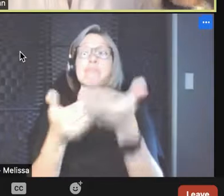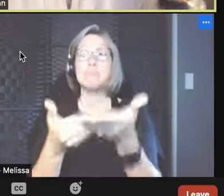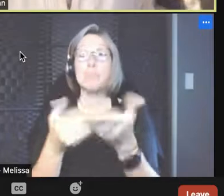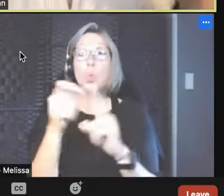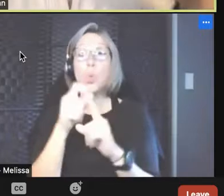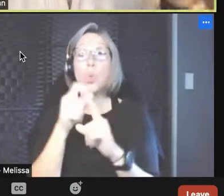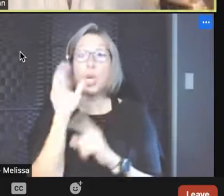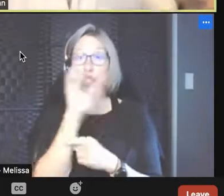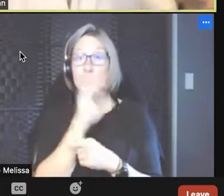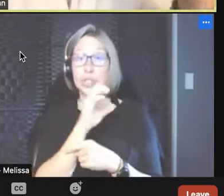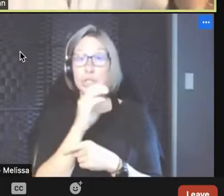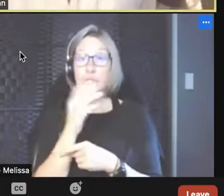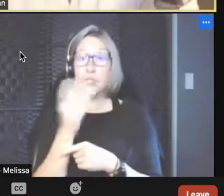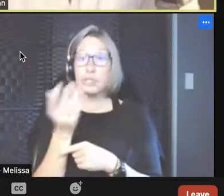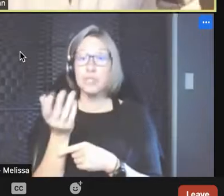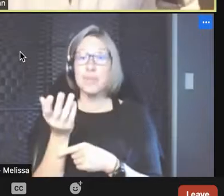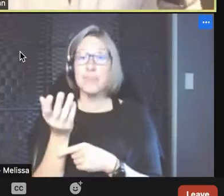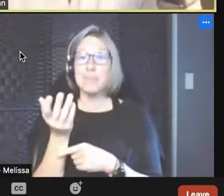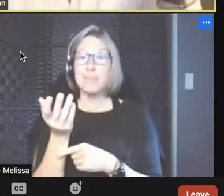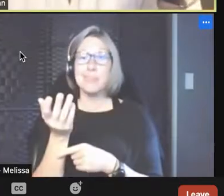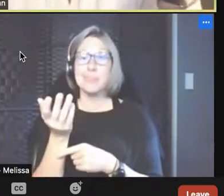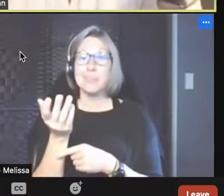probably never going to be